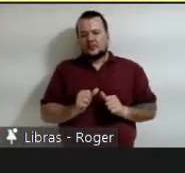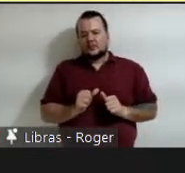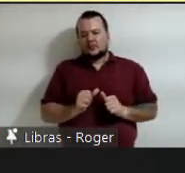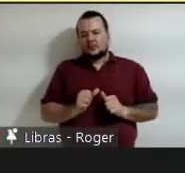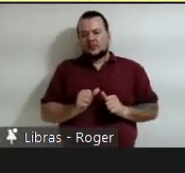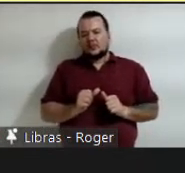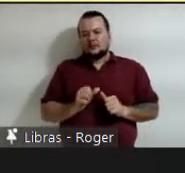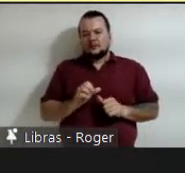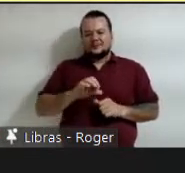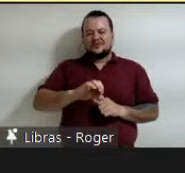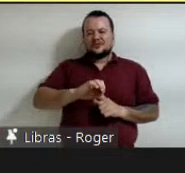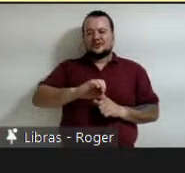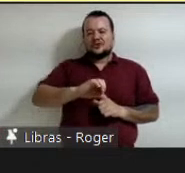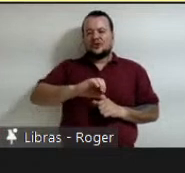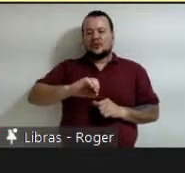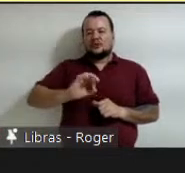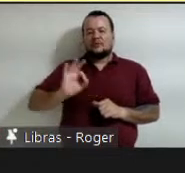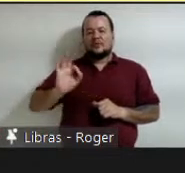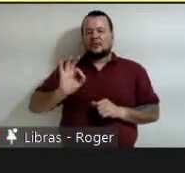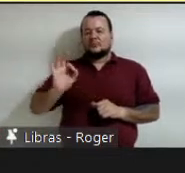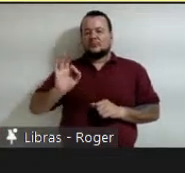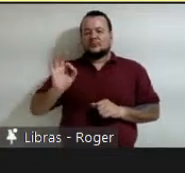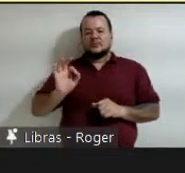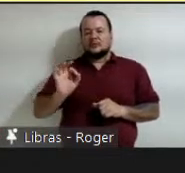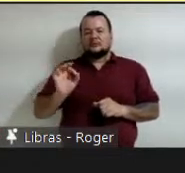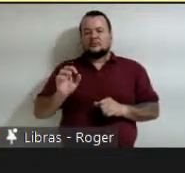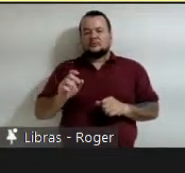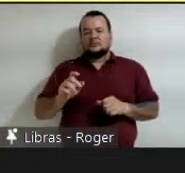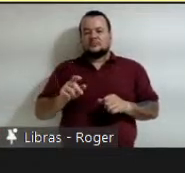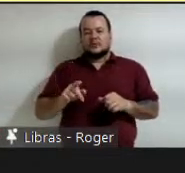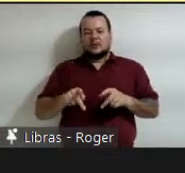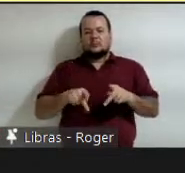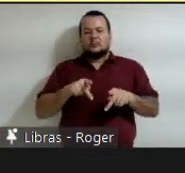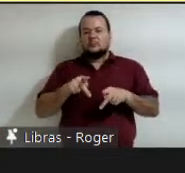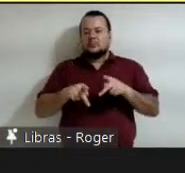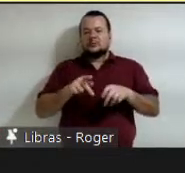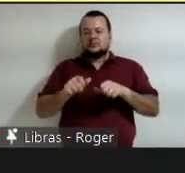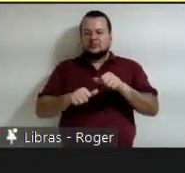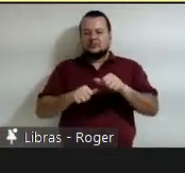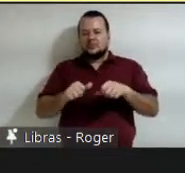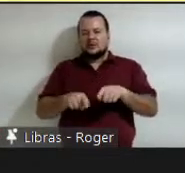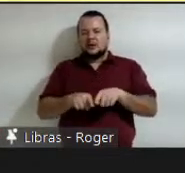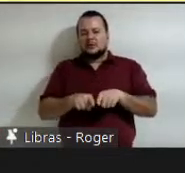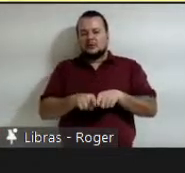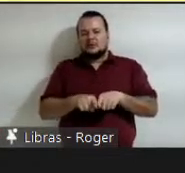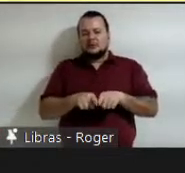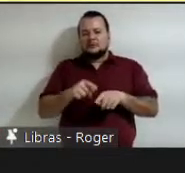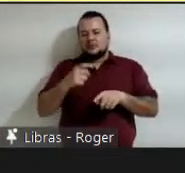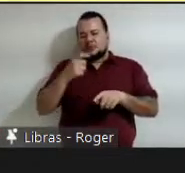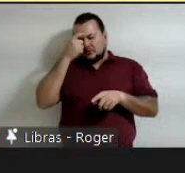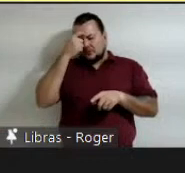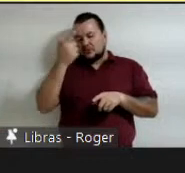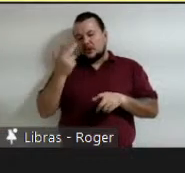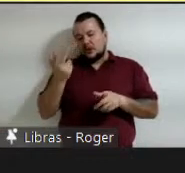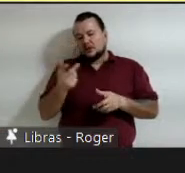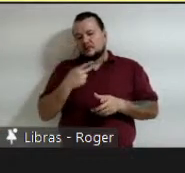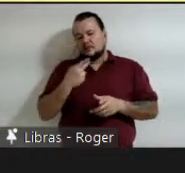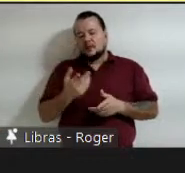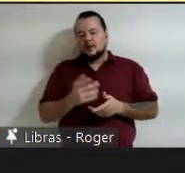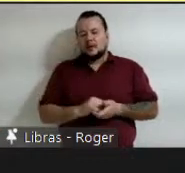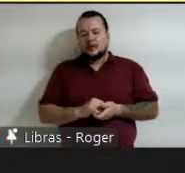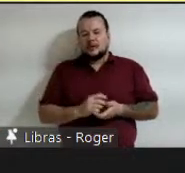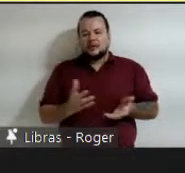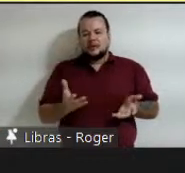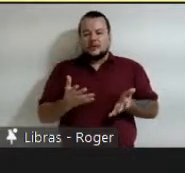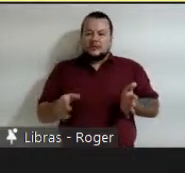10% black to the exact opposite. So now a lot of people arrive at the inner city during the day, change transportation, and then leave, with